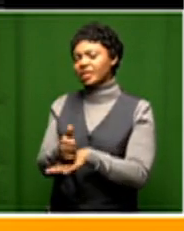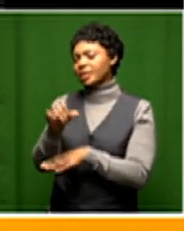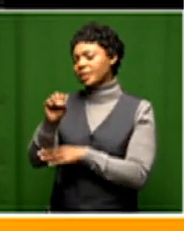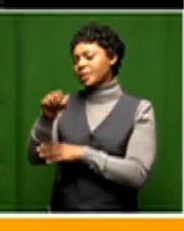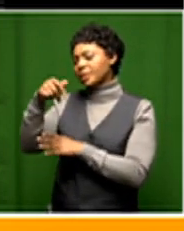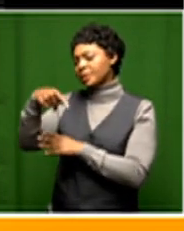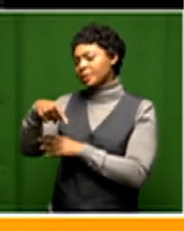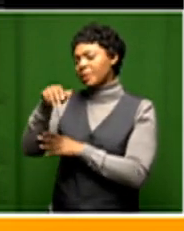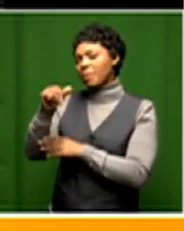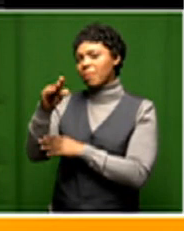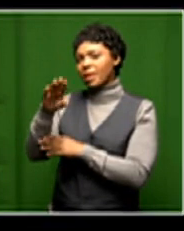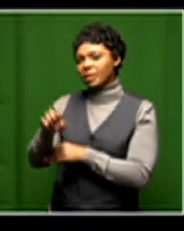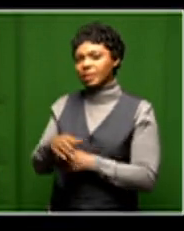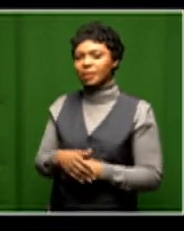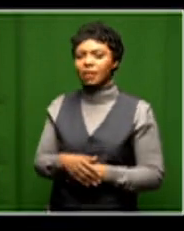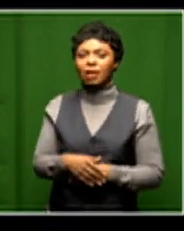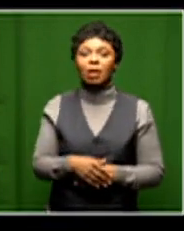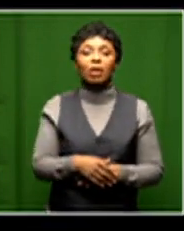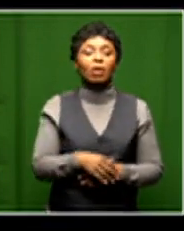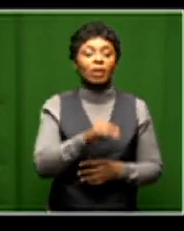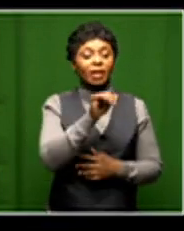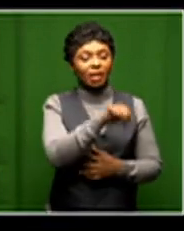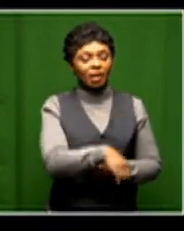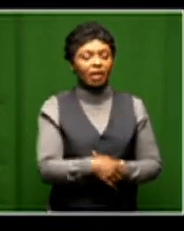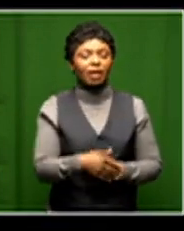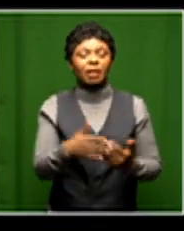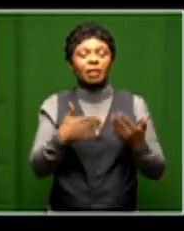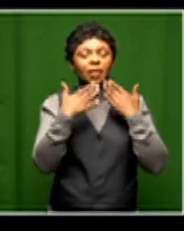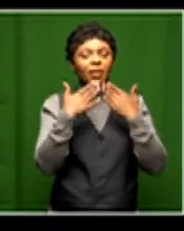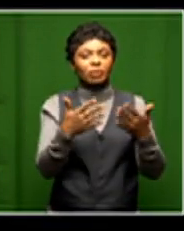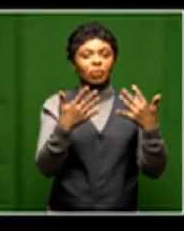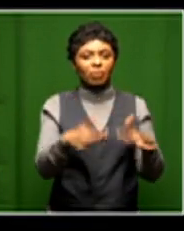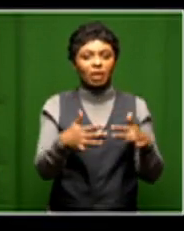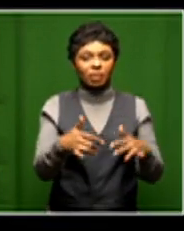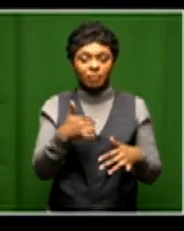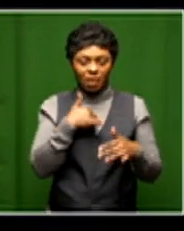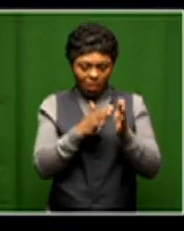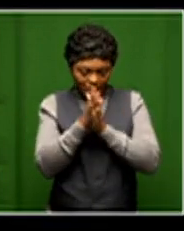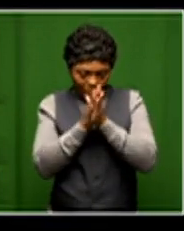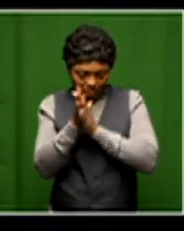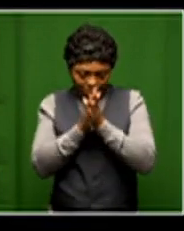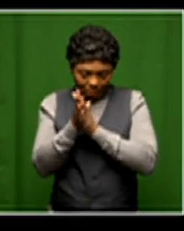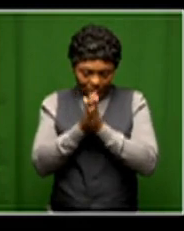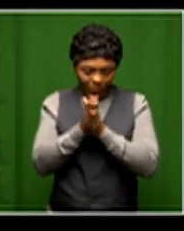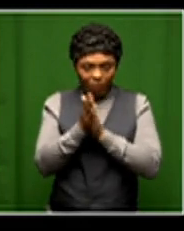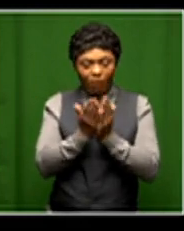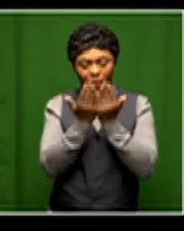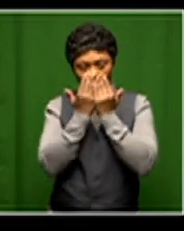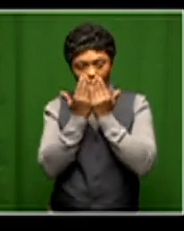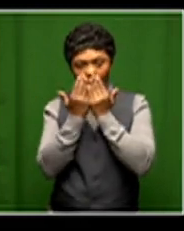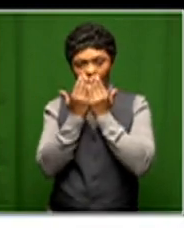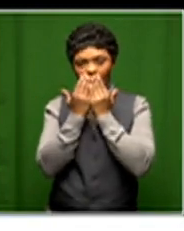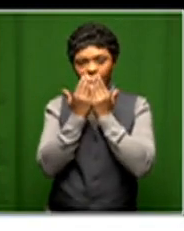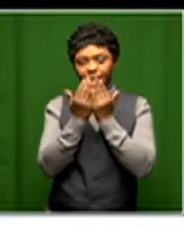Yeah, thank you so much. Actually, what motivated me, I was a commerce person,